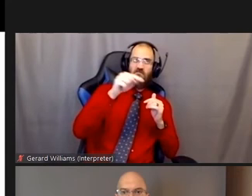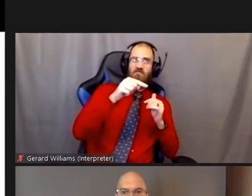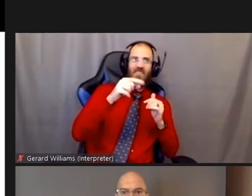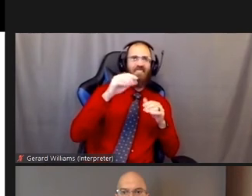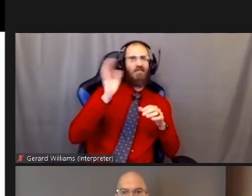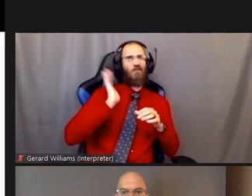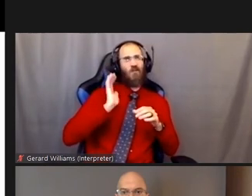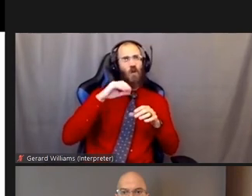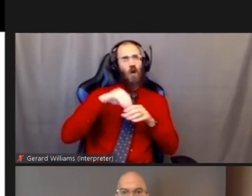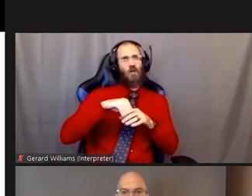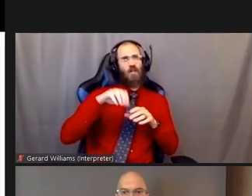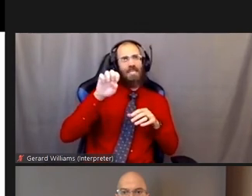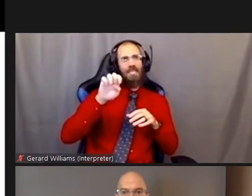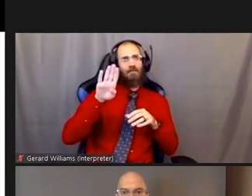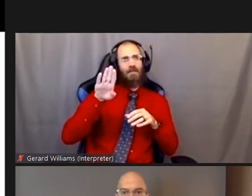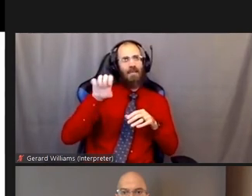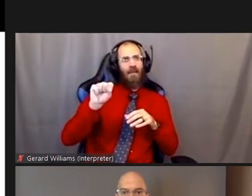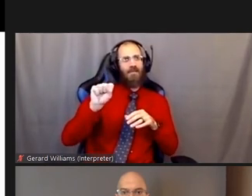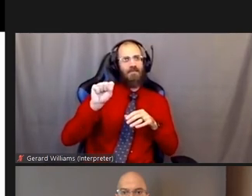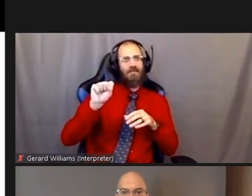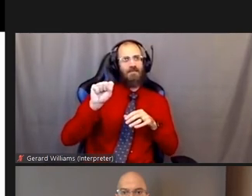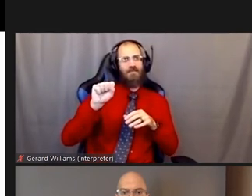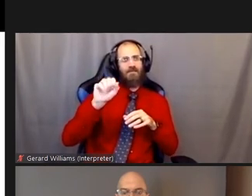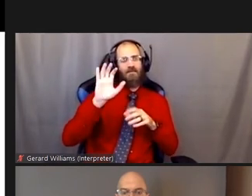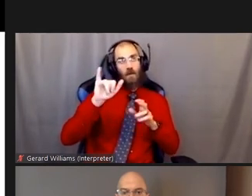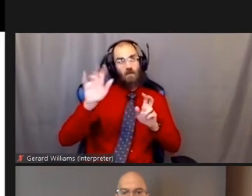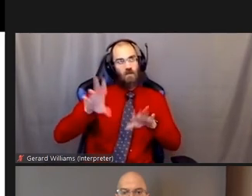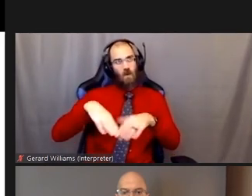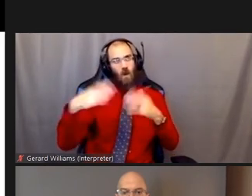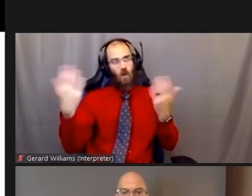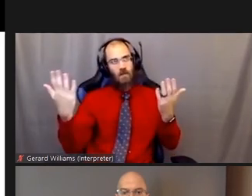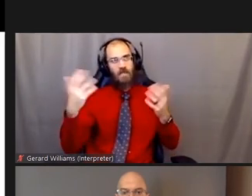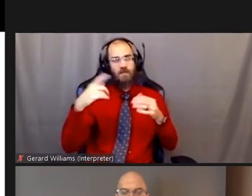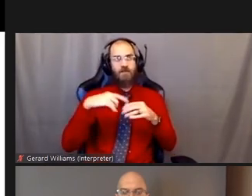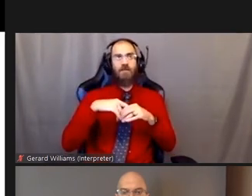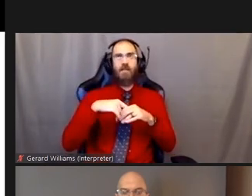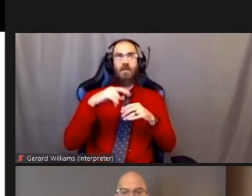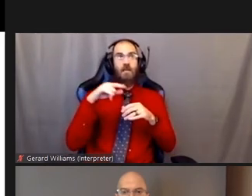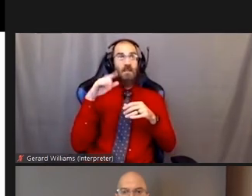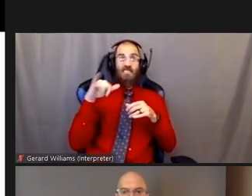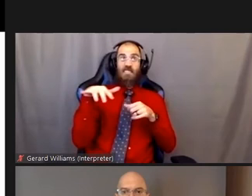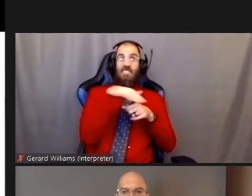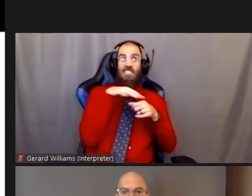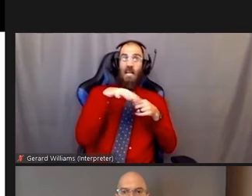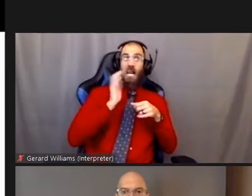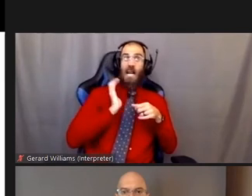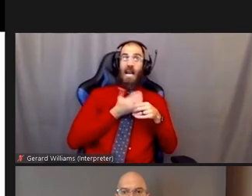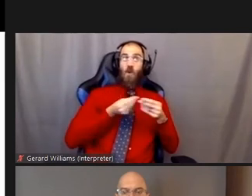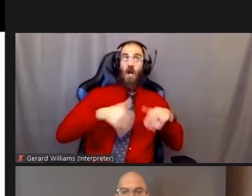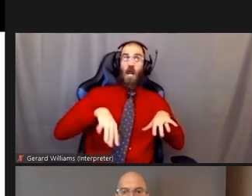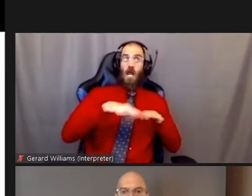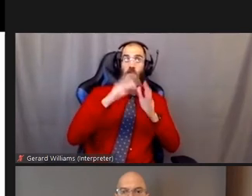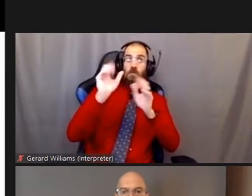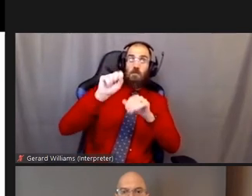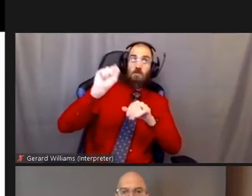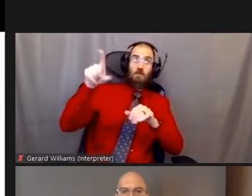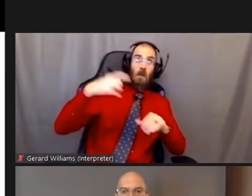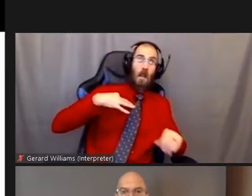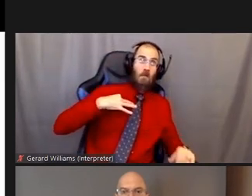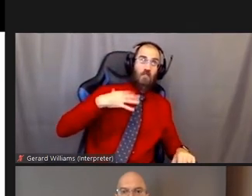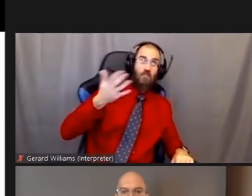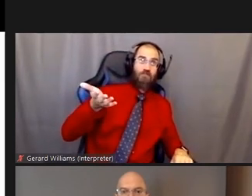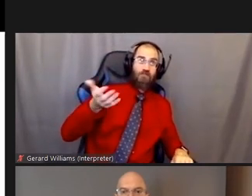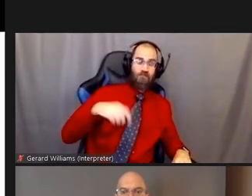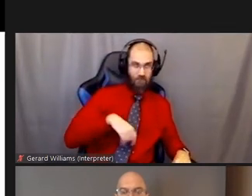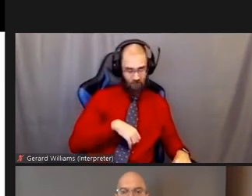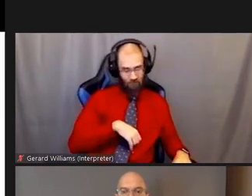EBS service that was open over their rural tribal lands. The last prong